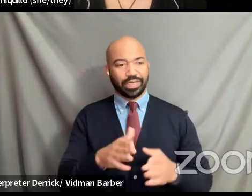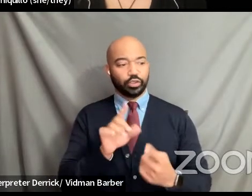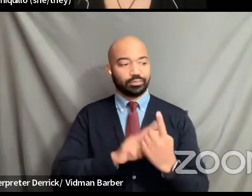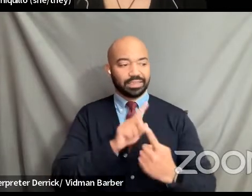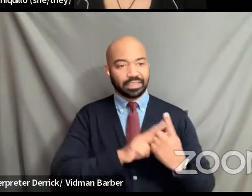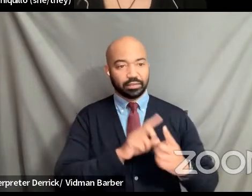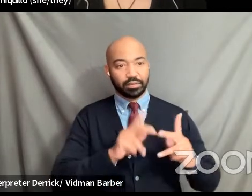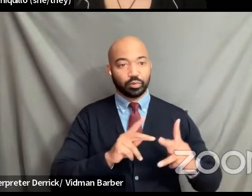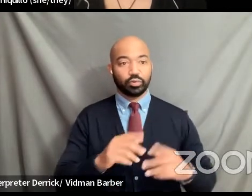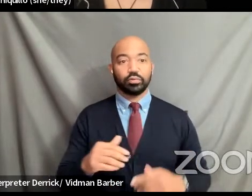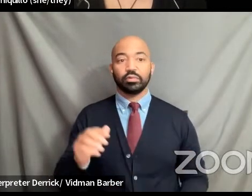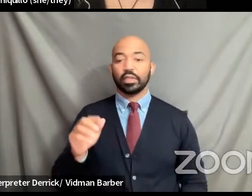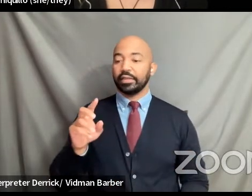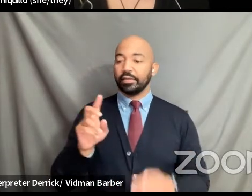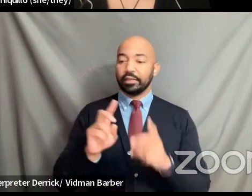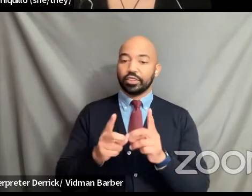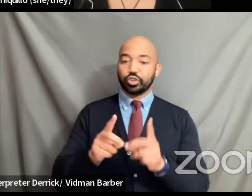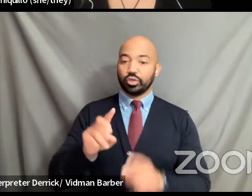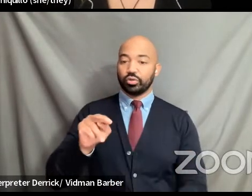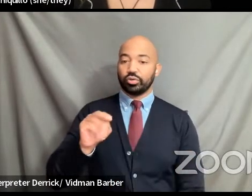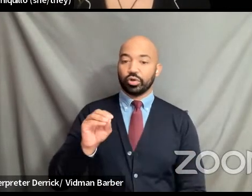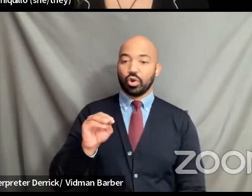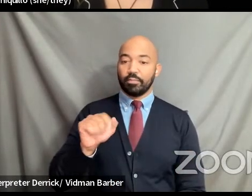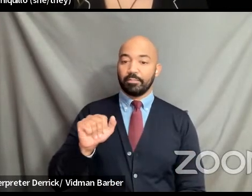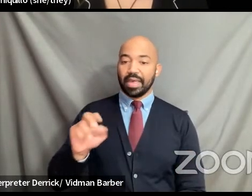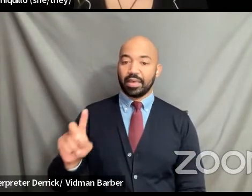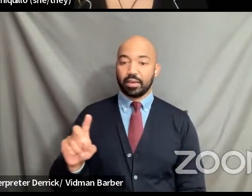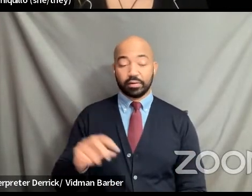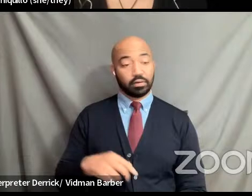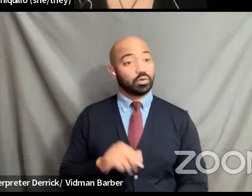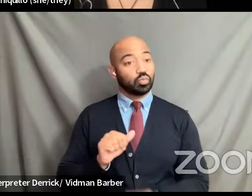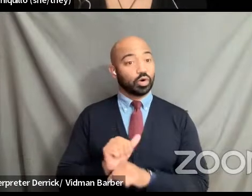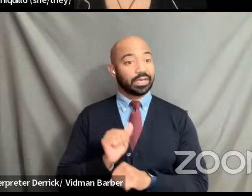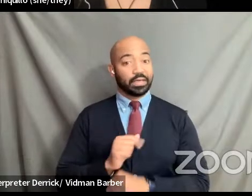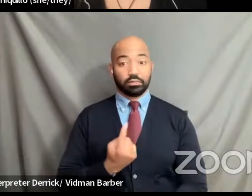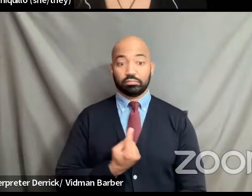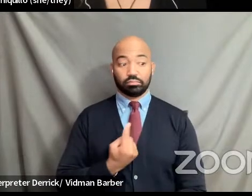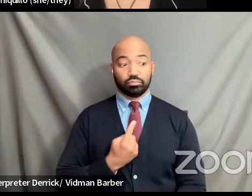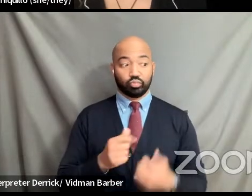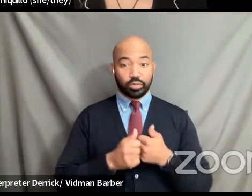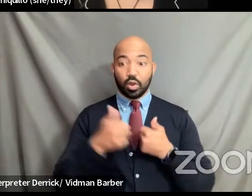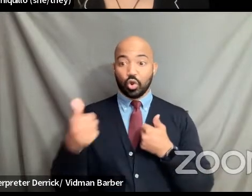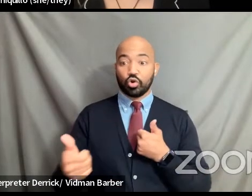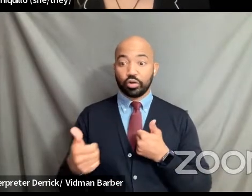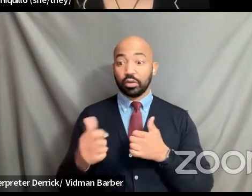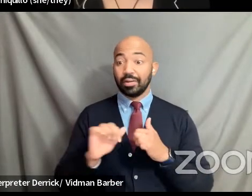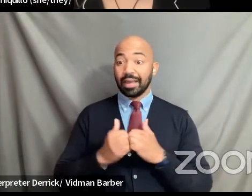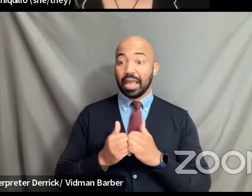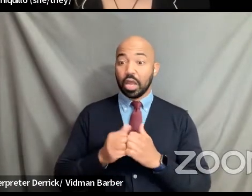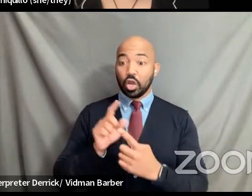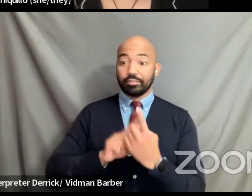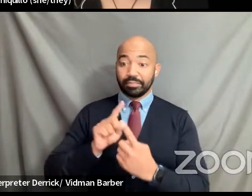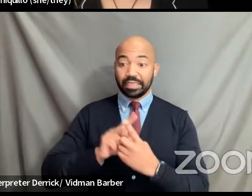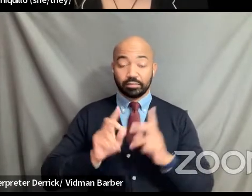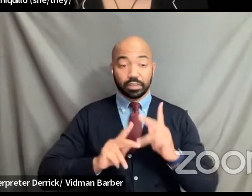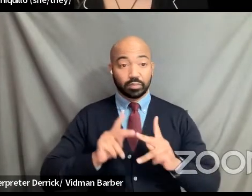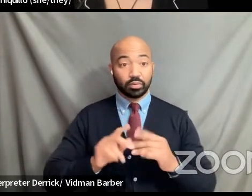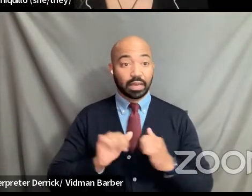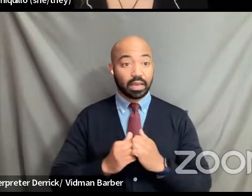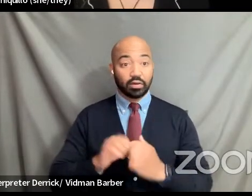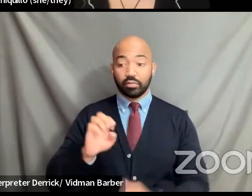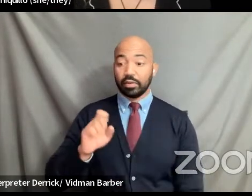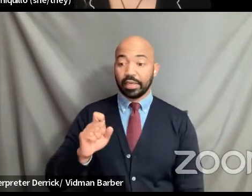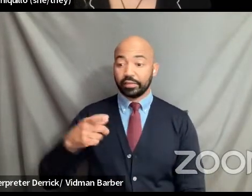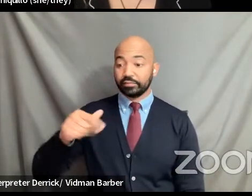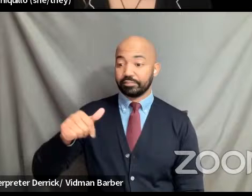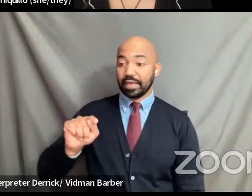digital nomad, and I've been working remote. So a great way to meet people is to join like expat Facebook